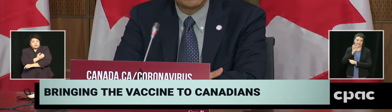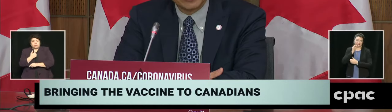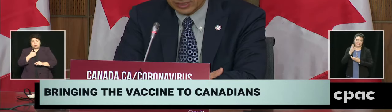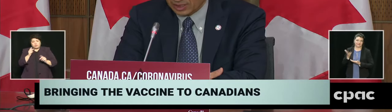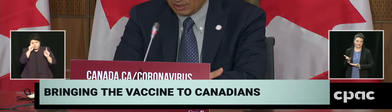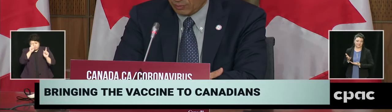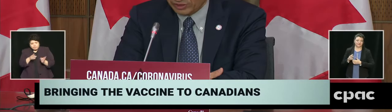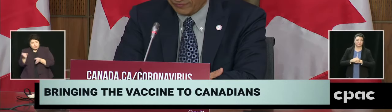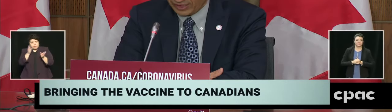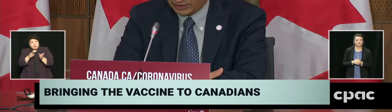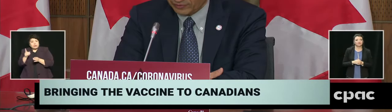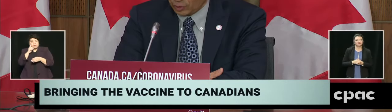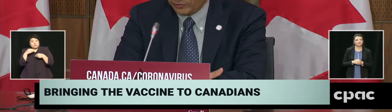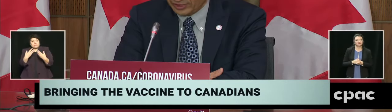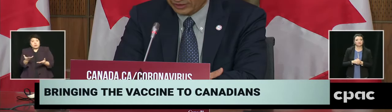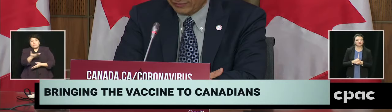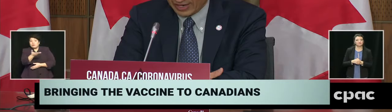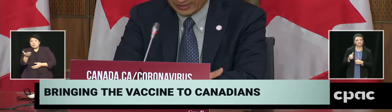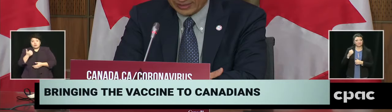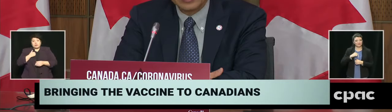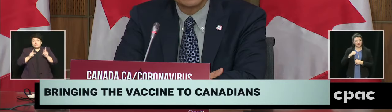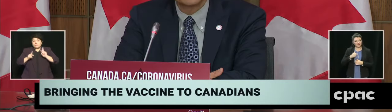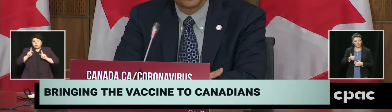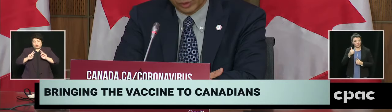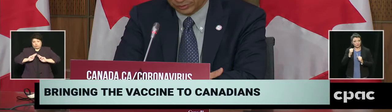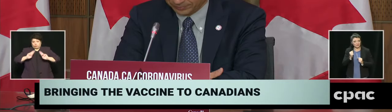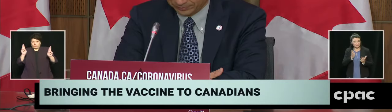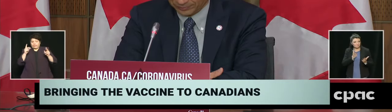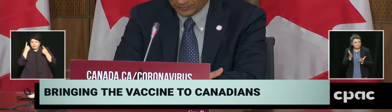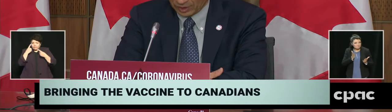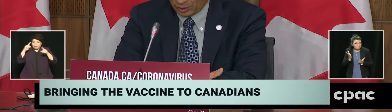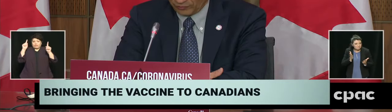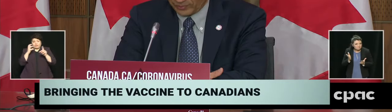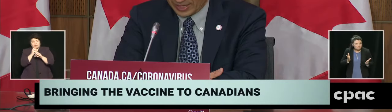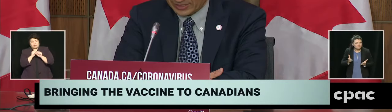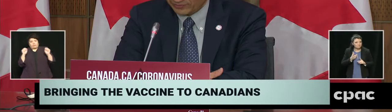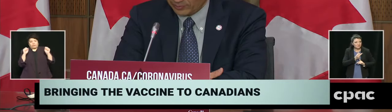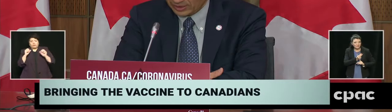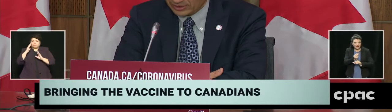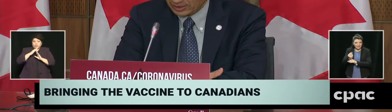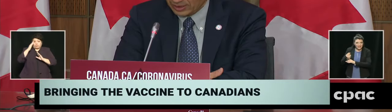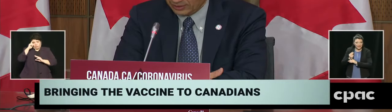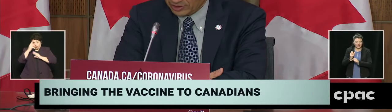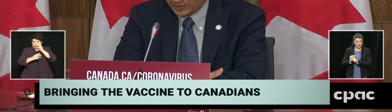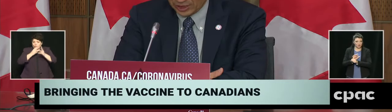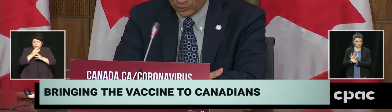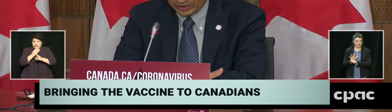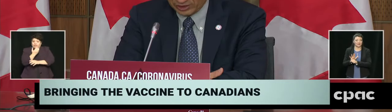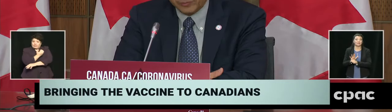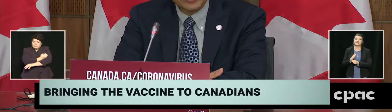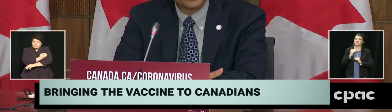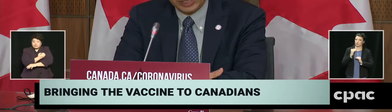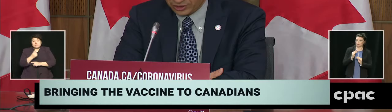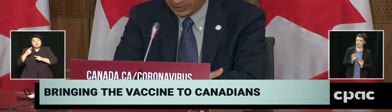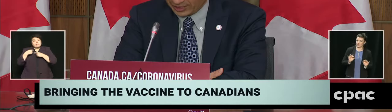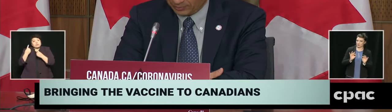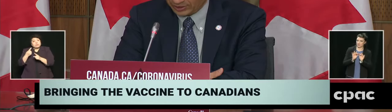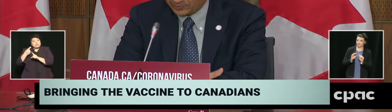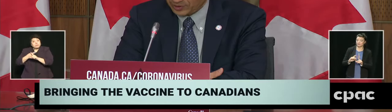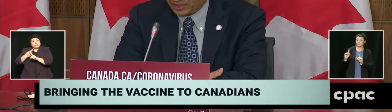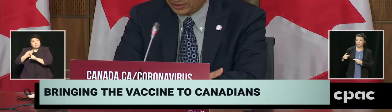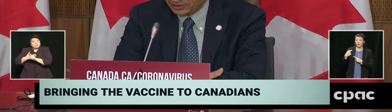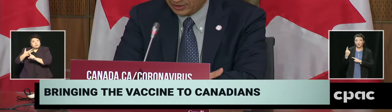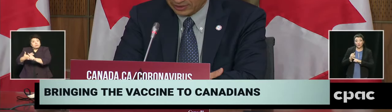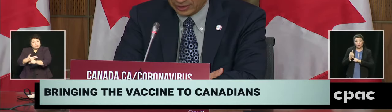to the safest, most effective COVID-19 vaccines in the world. Over the past several months, there has been a great deal of preparation taking